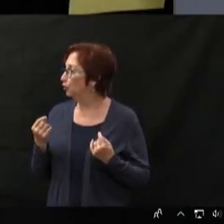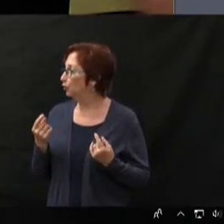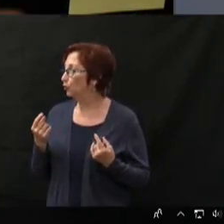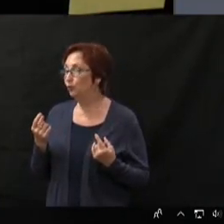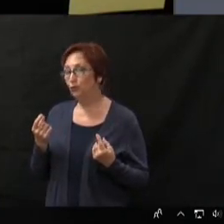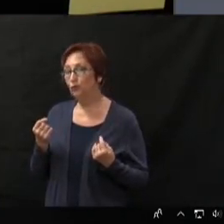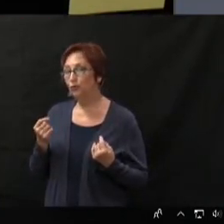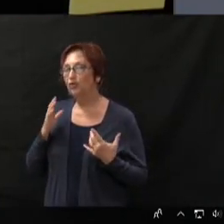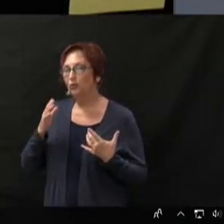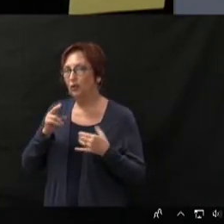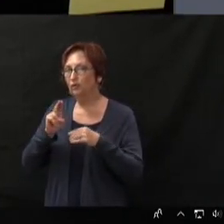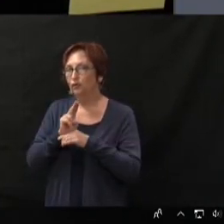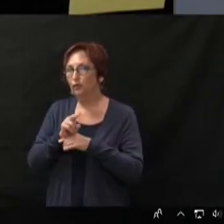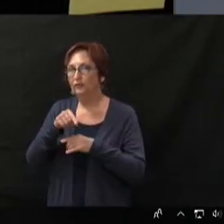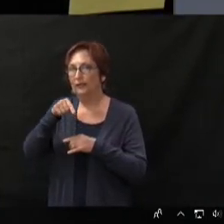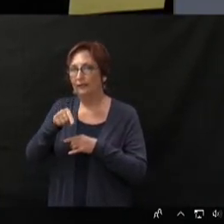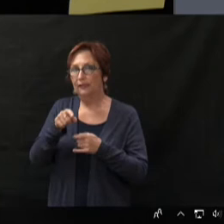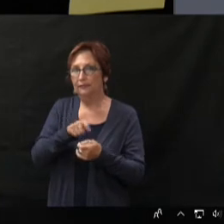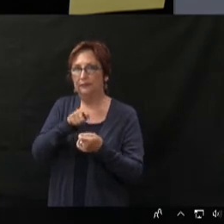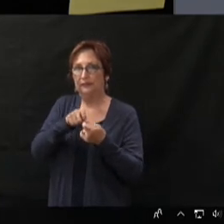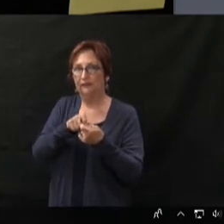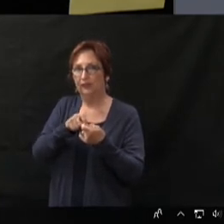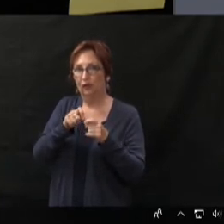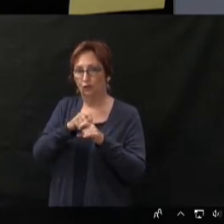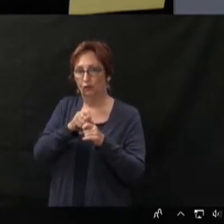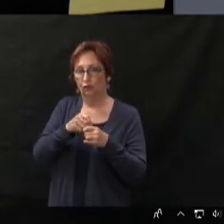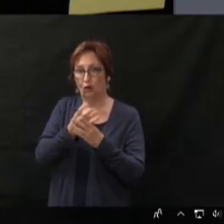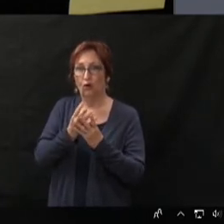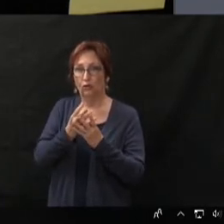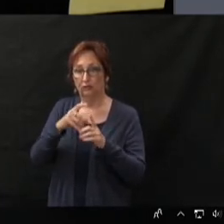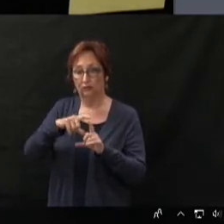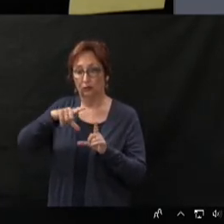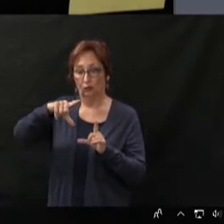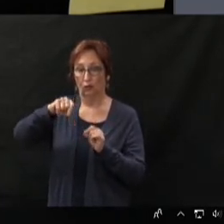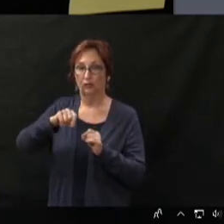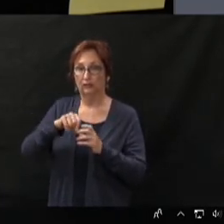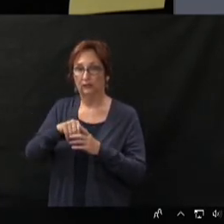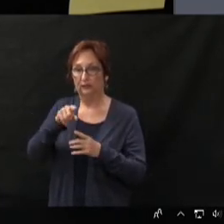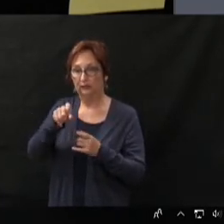you are going to use these particular cards.